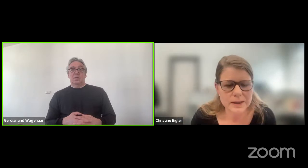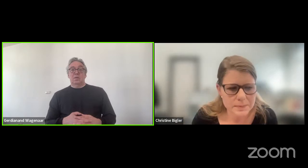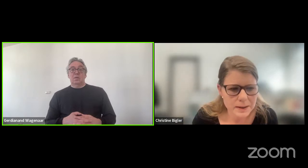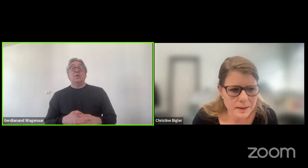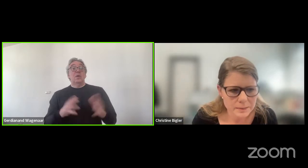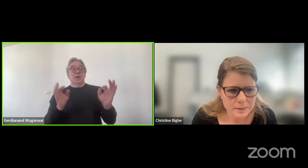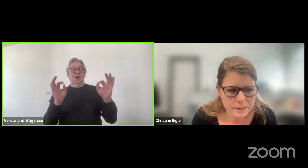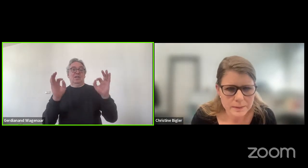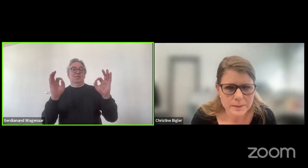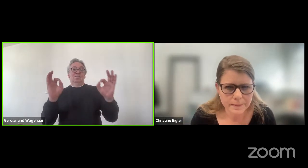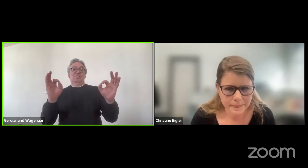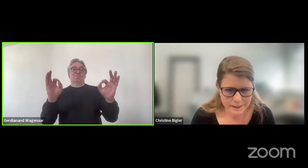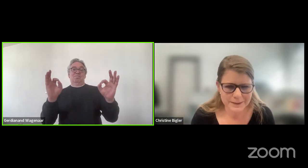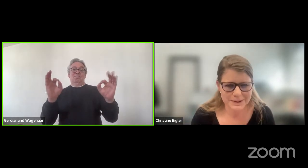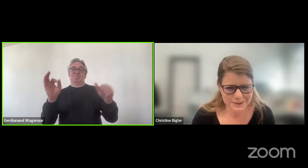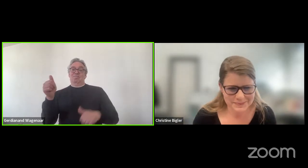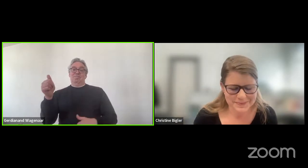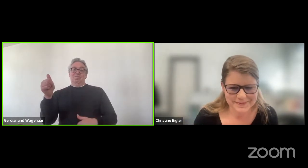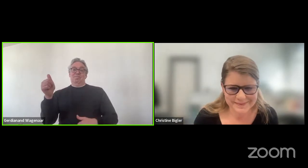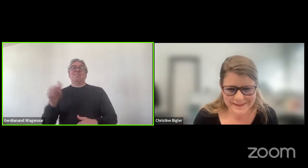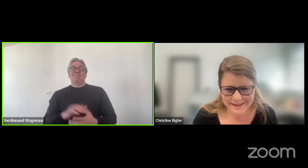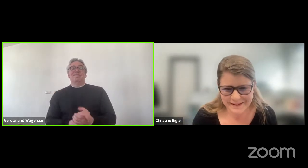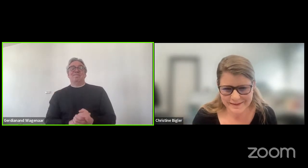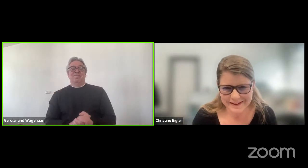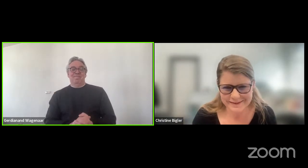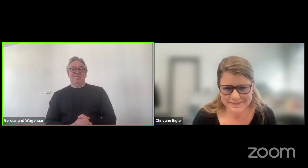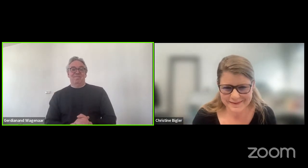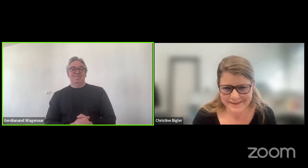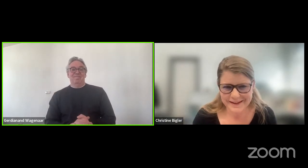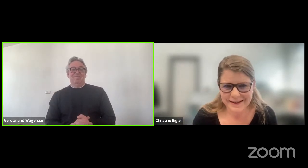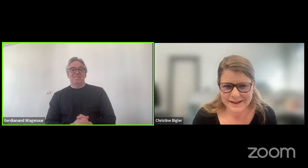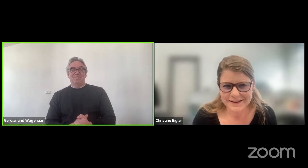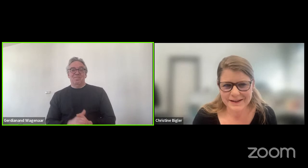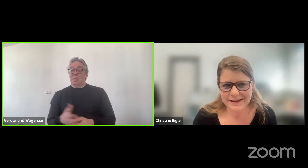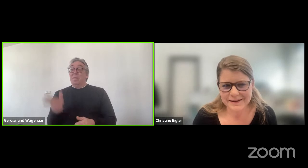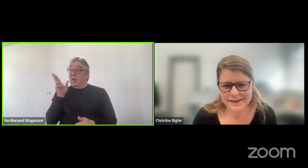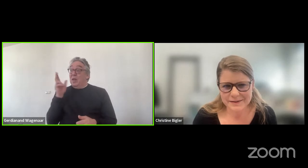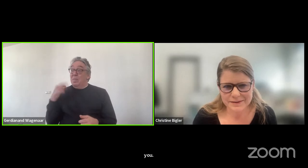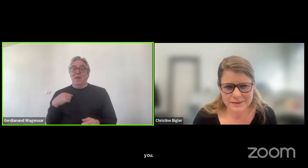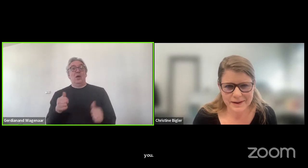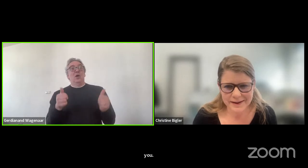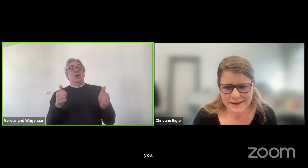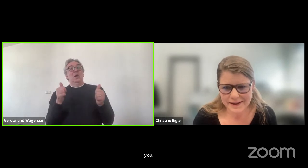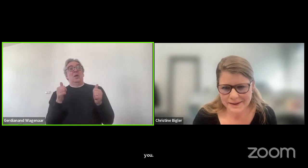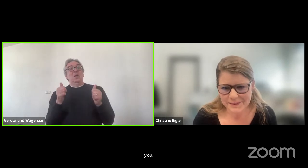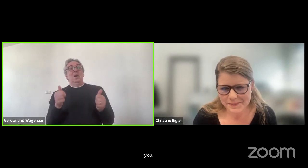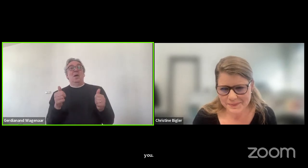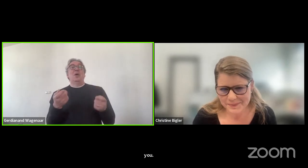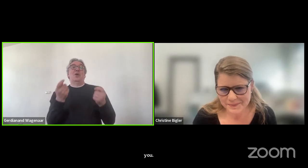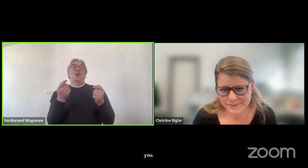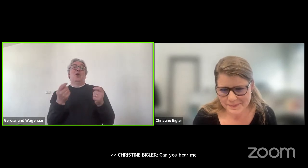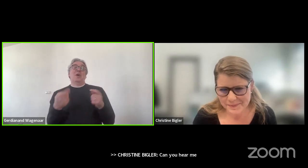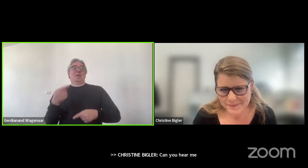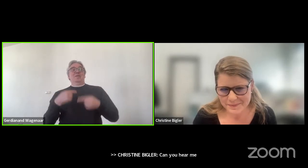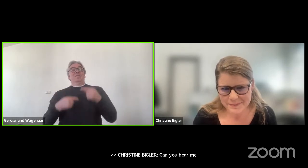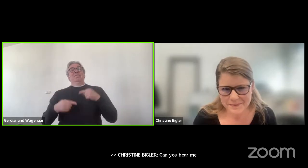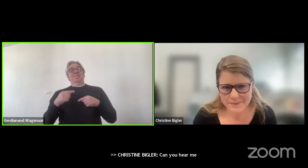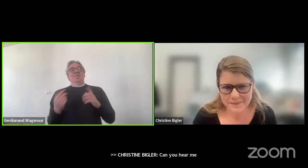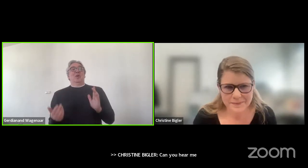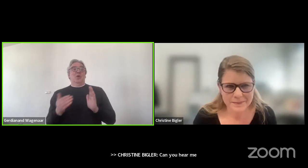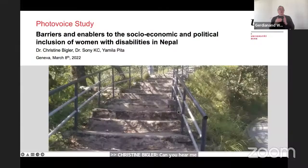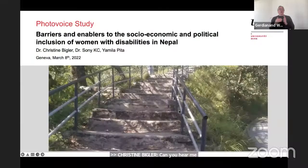Can you hear me now? Good. Yes. Great. So let's try again.